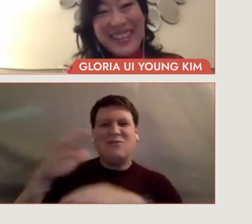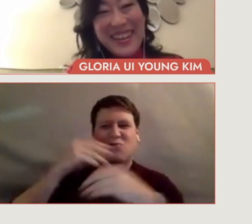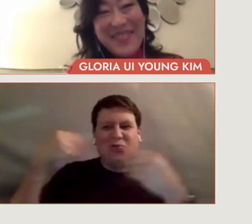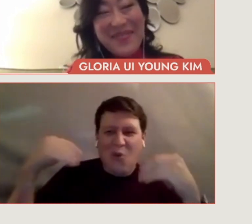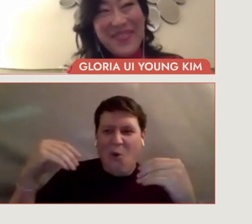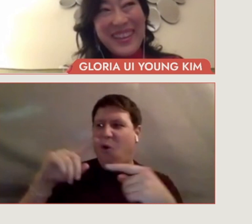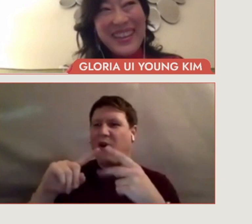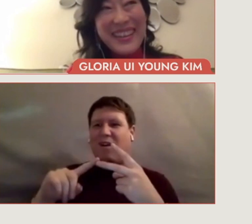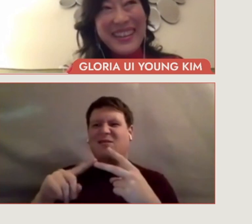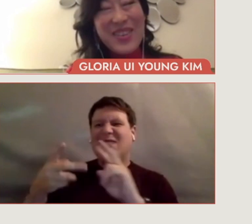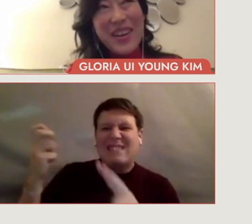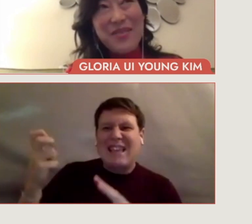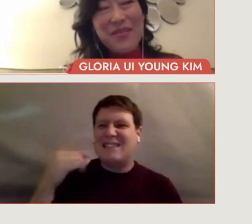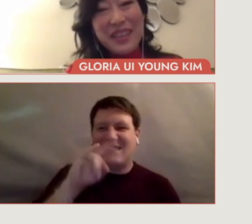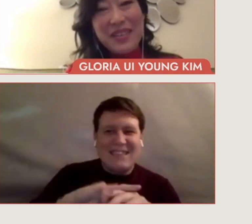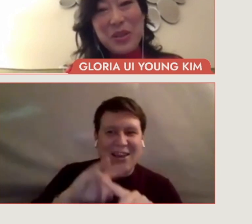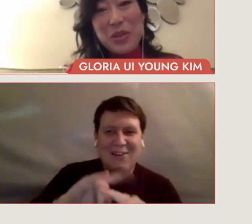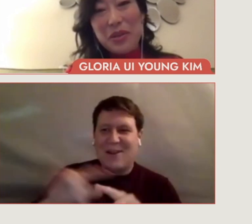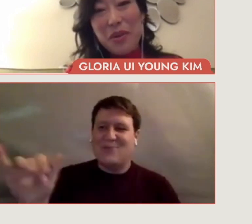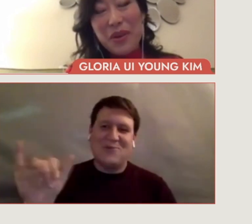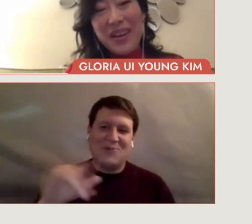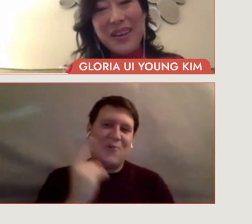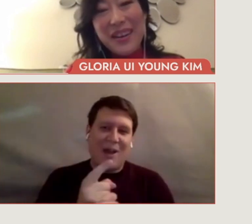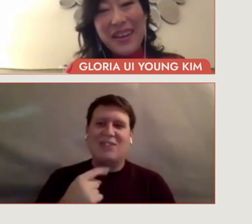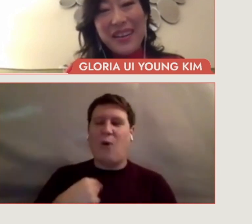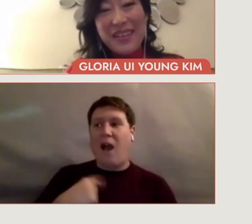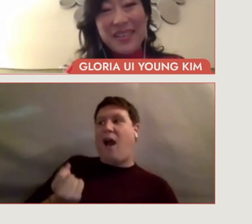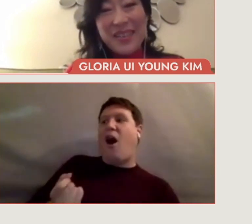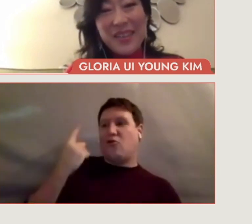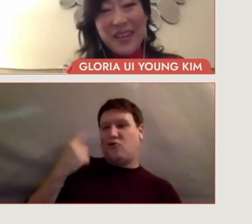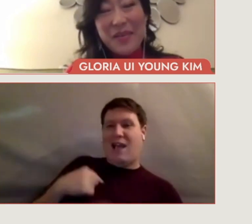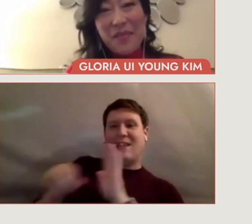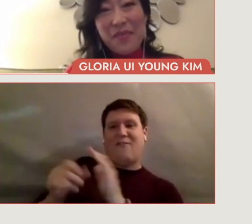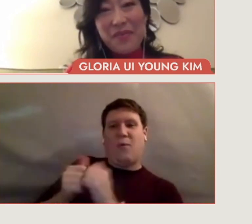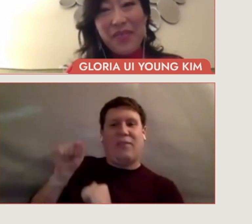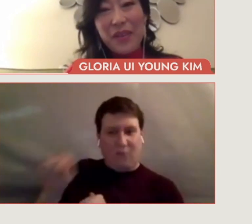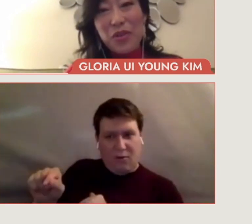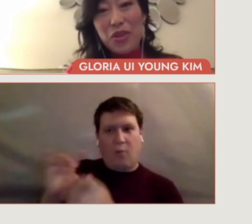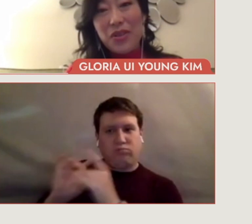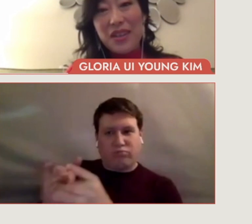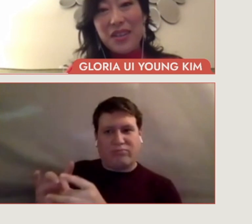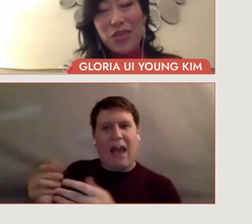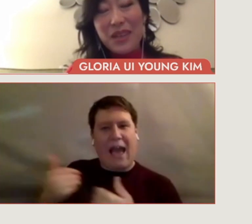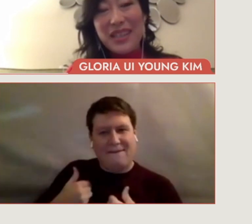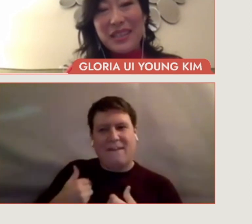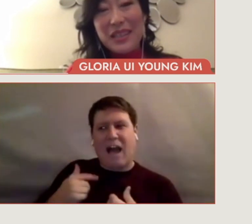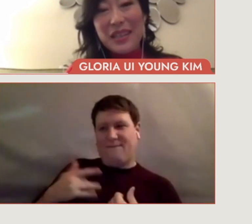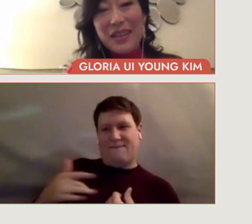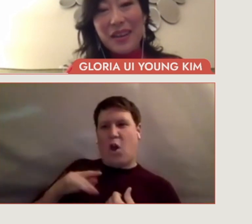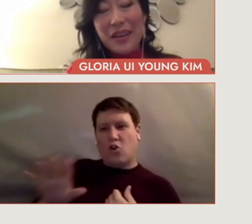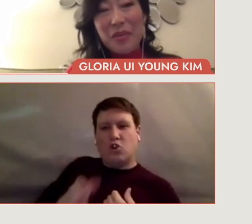And so I really understood Mona and felt her journey